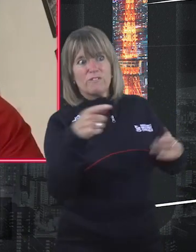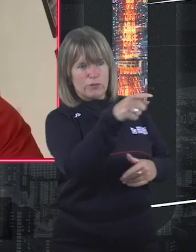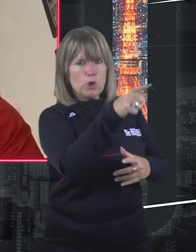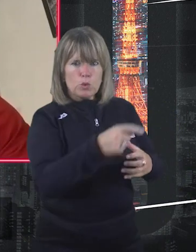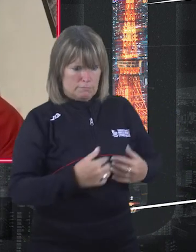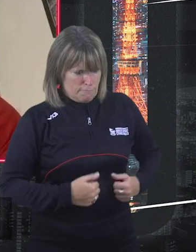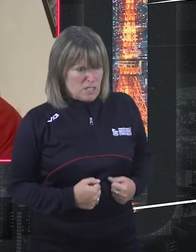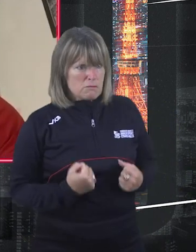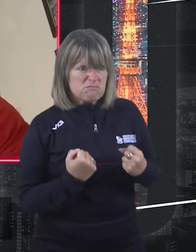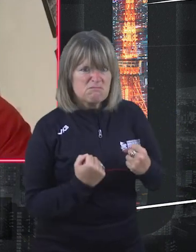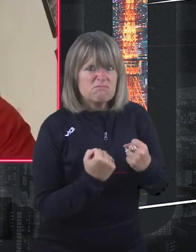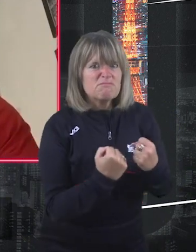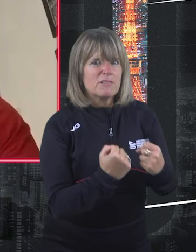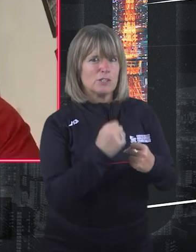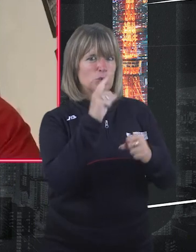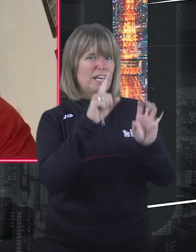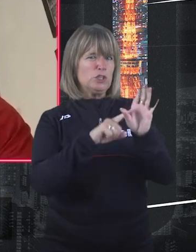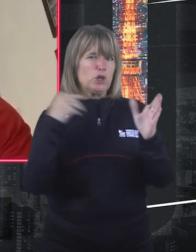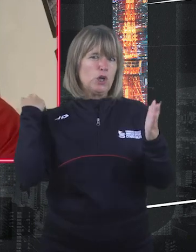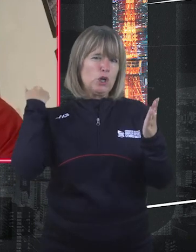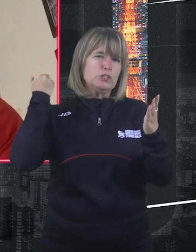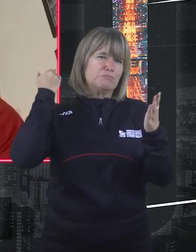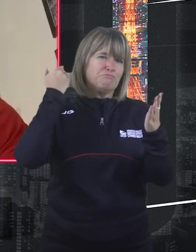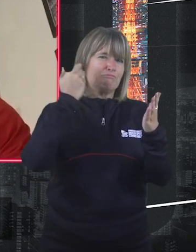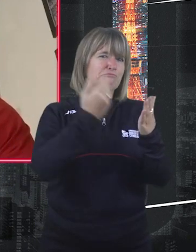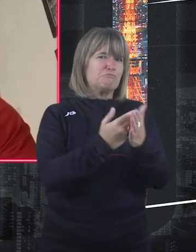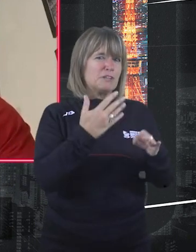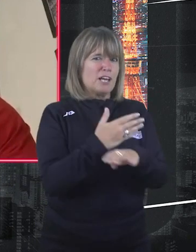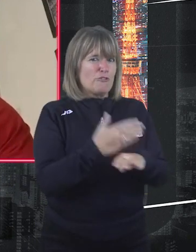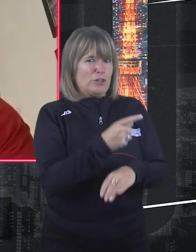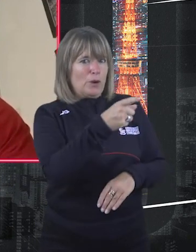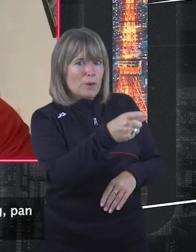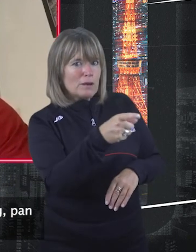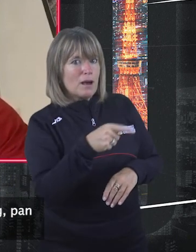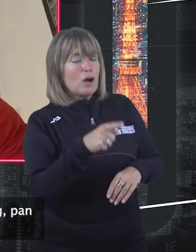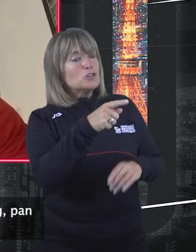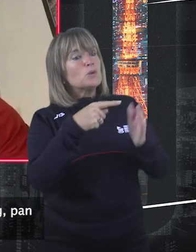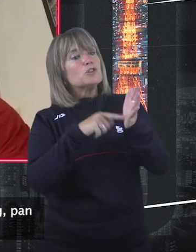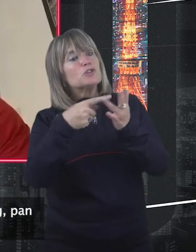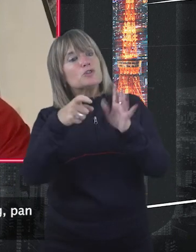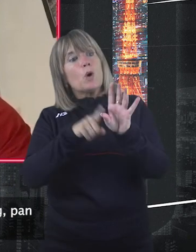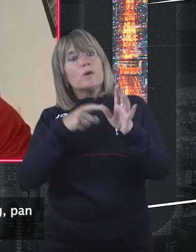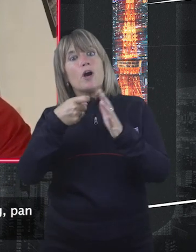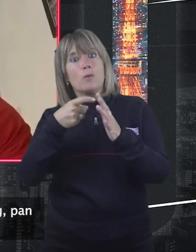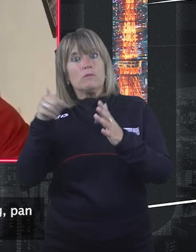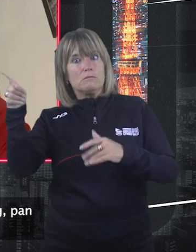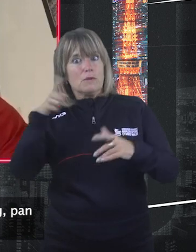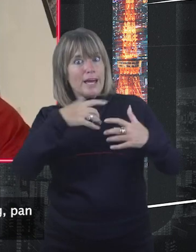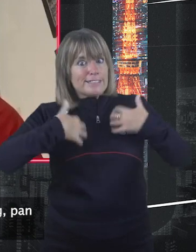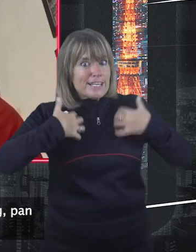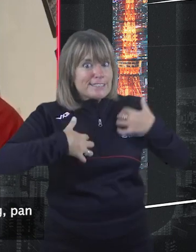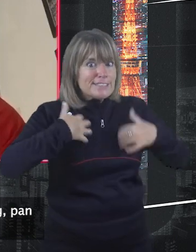Paul? 20 years is such an unbelievable time for a career. Are you as excited about